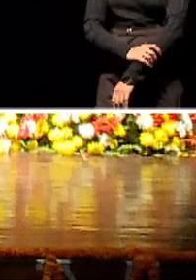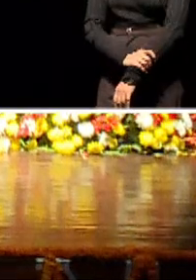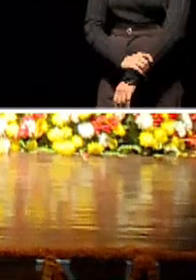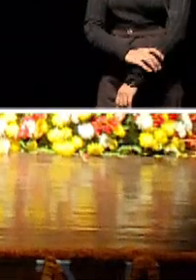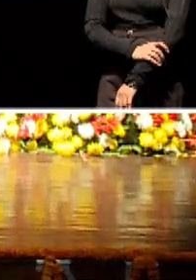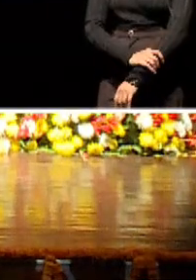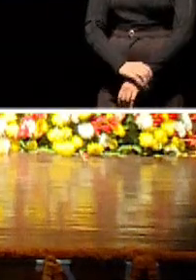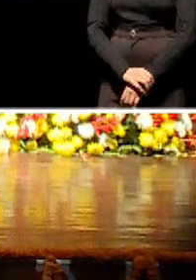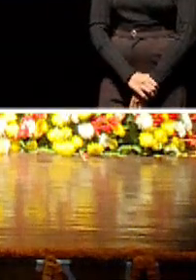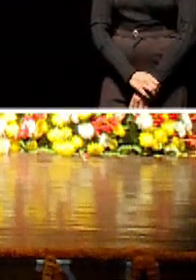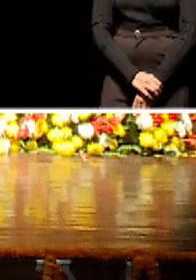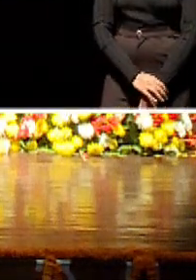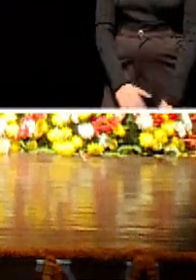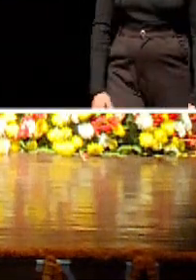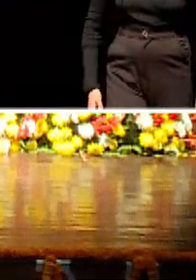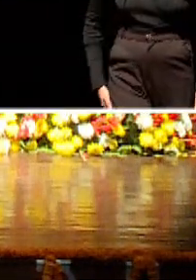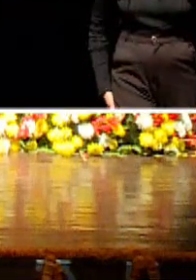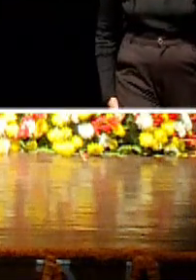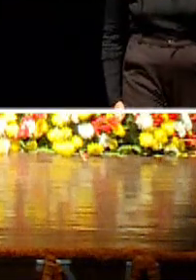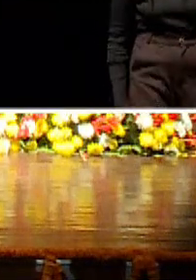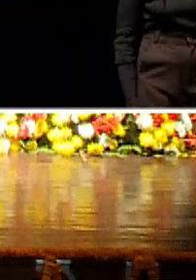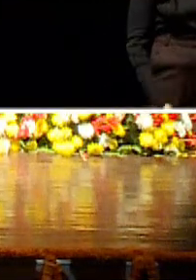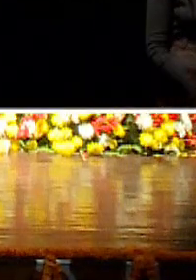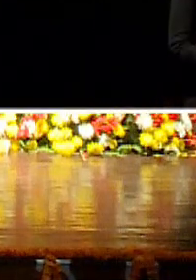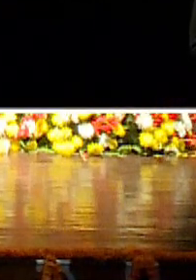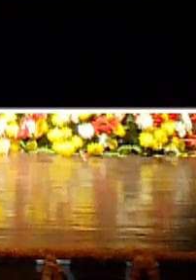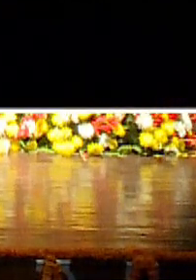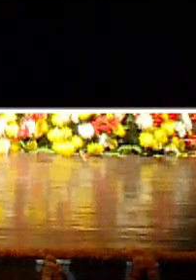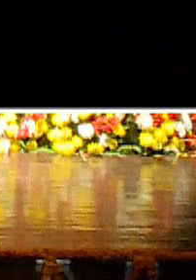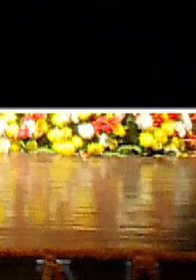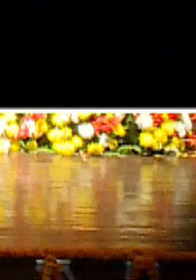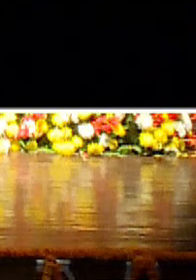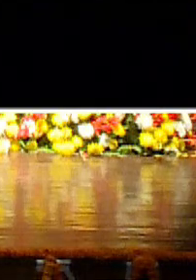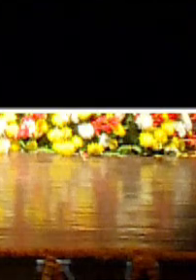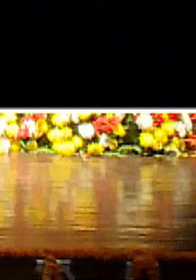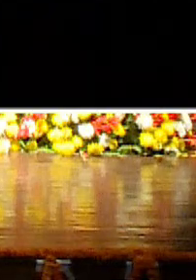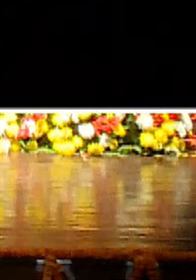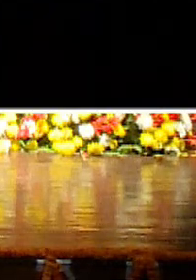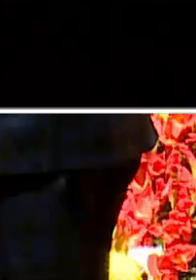eternity.